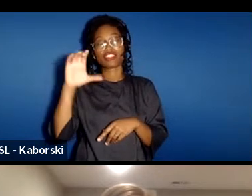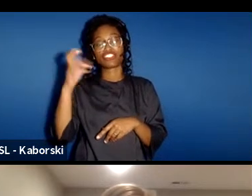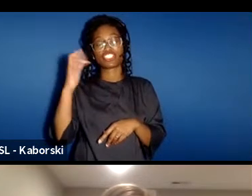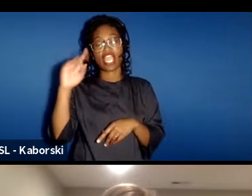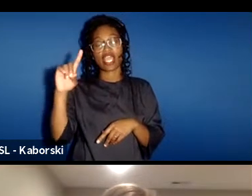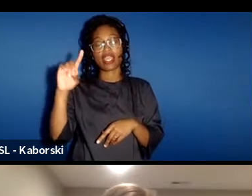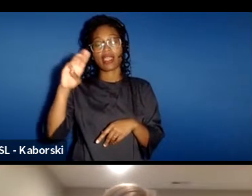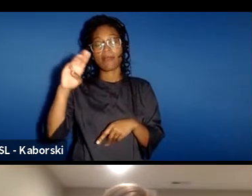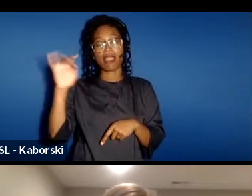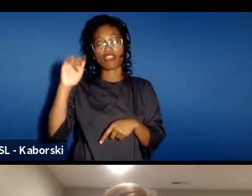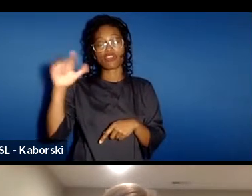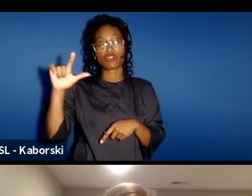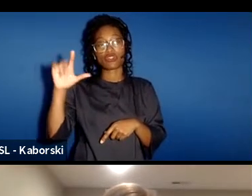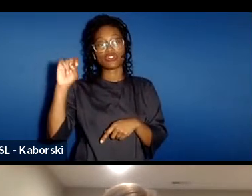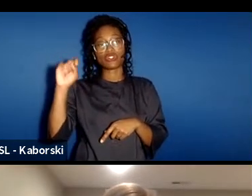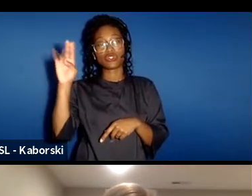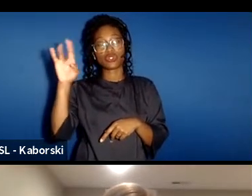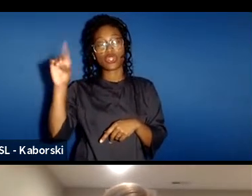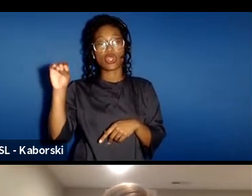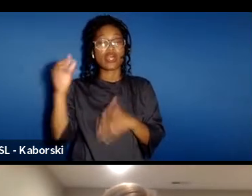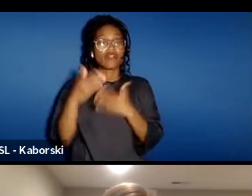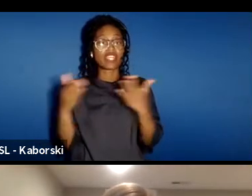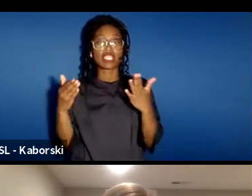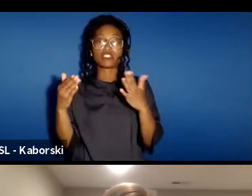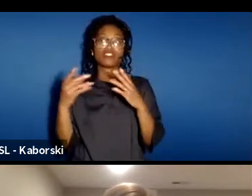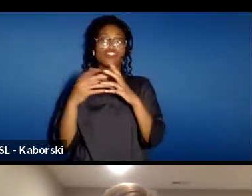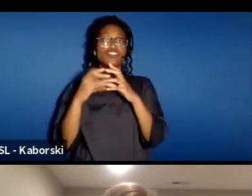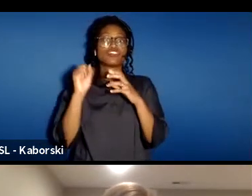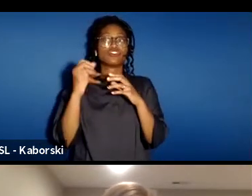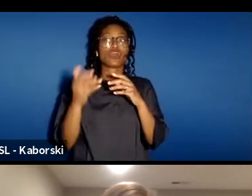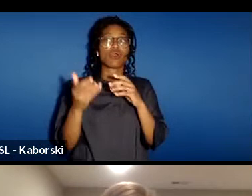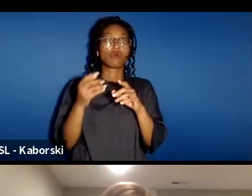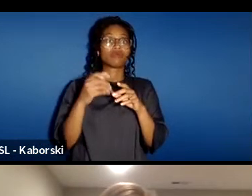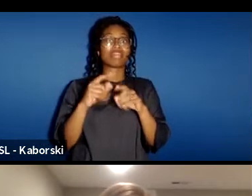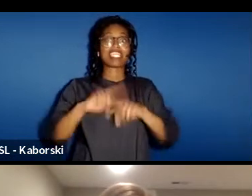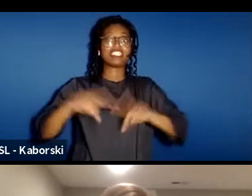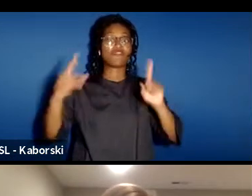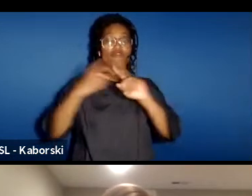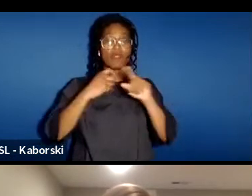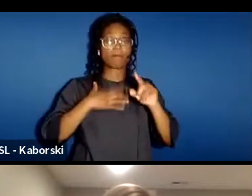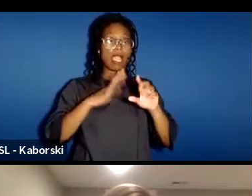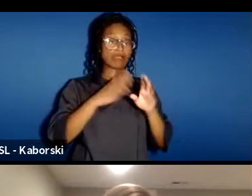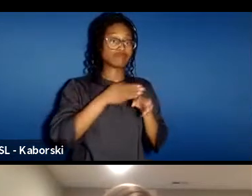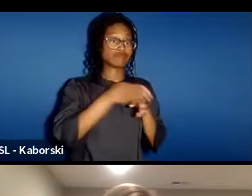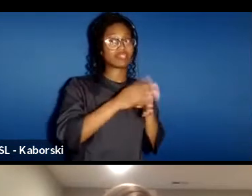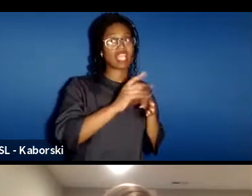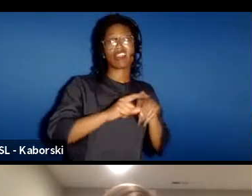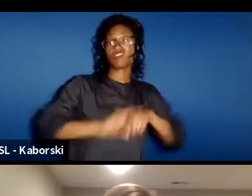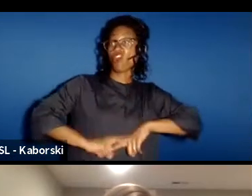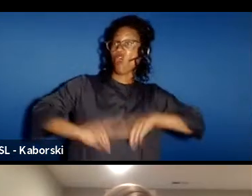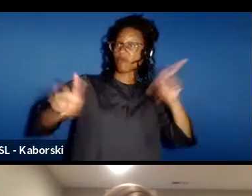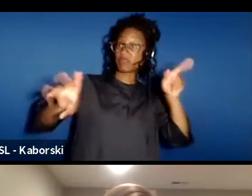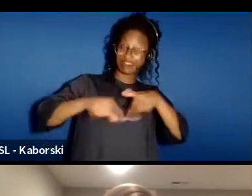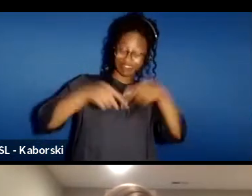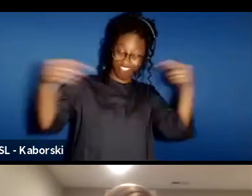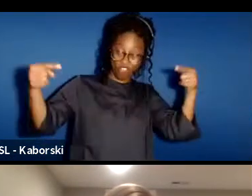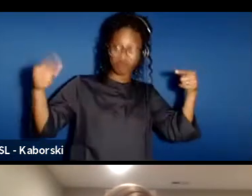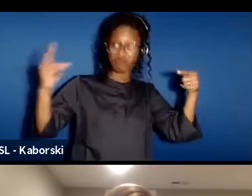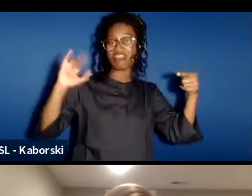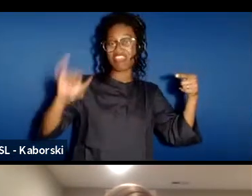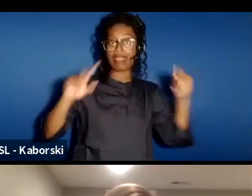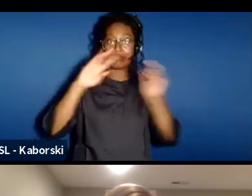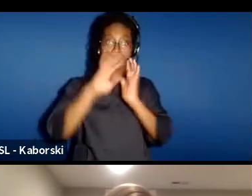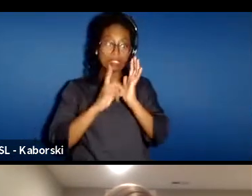do things that are so far removed from my aesthetic and my style that I think that I'm naturally attracted to something that's just totally opposite and so